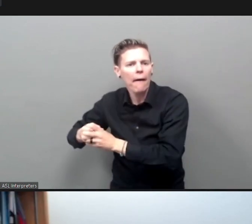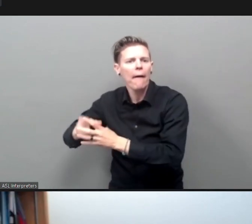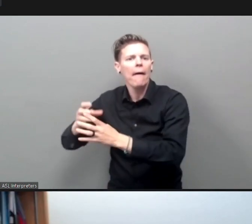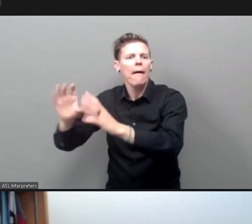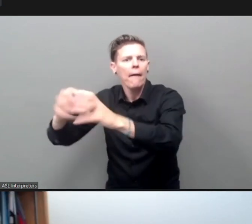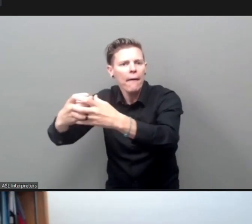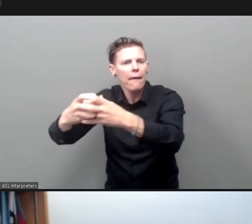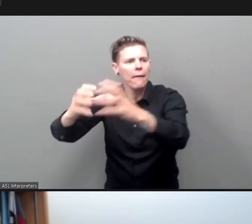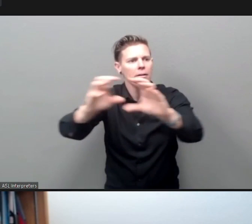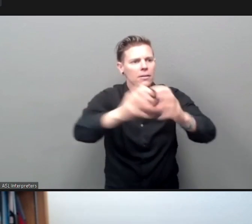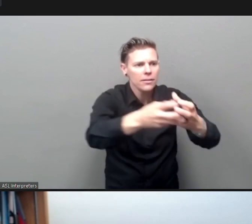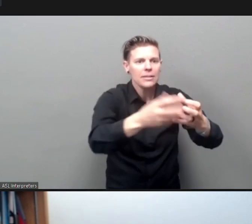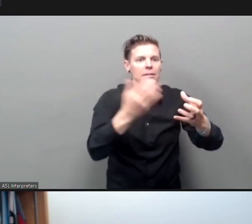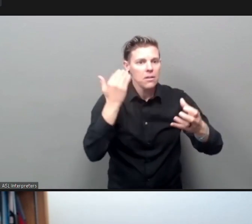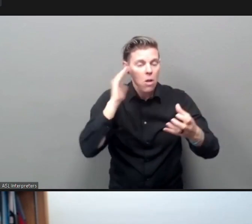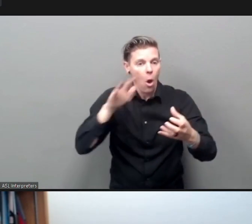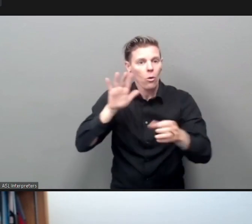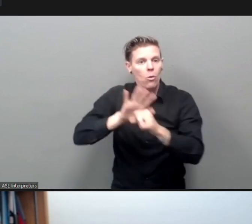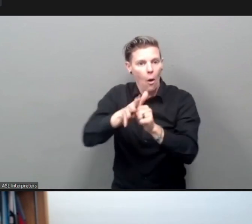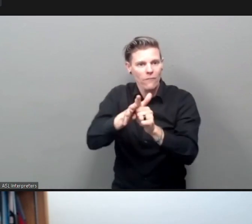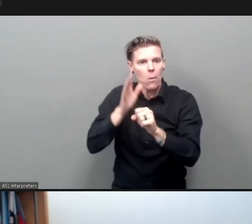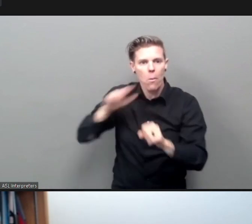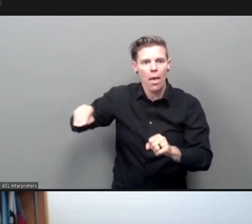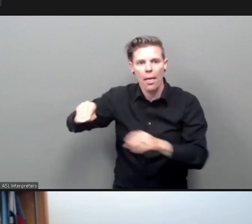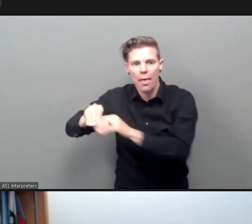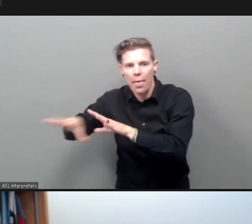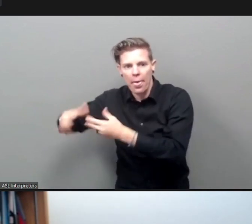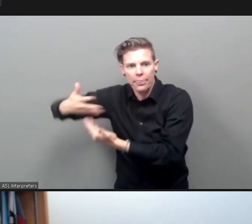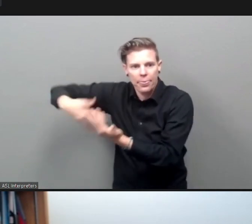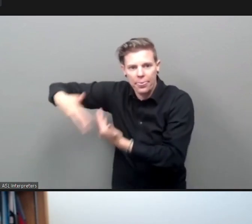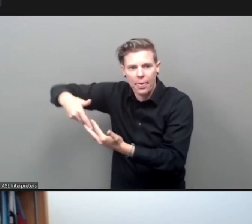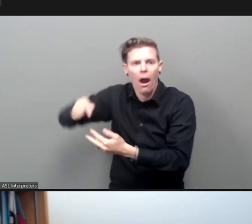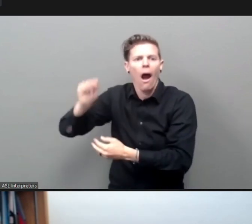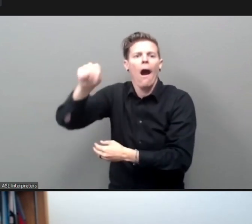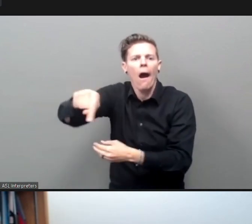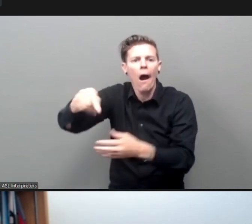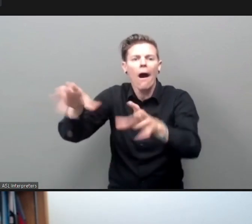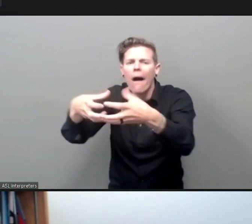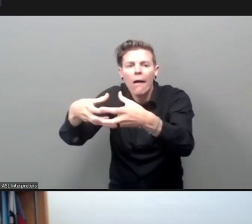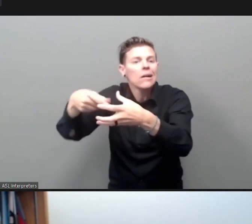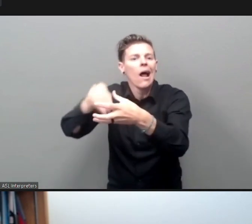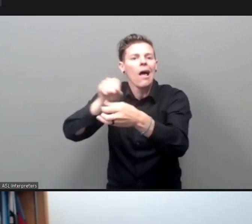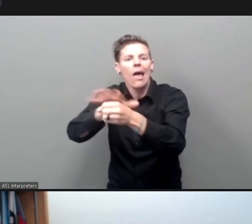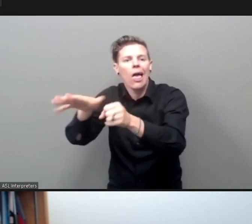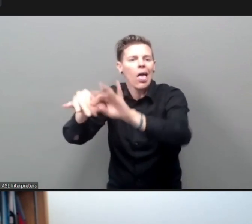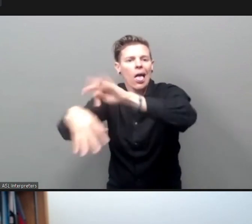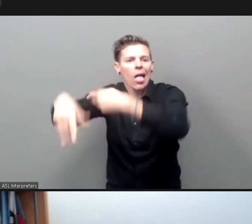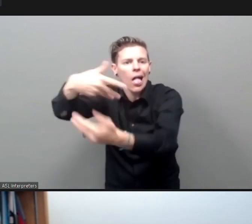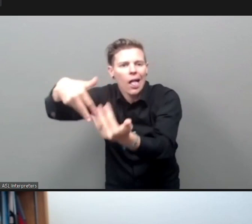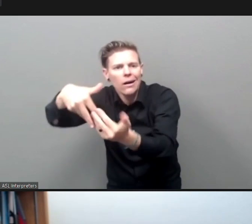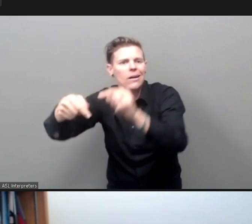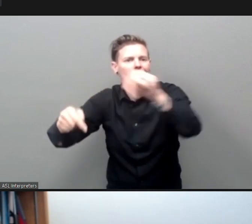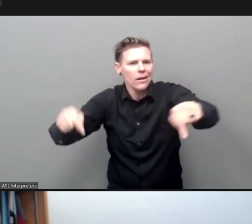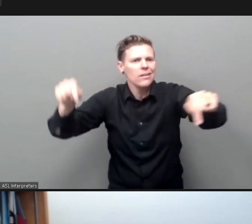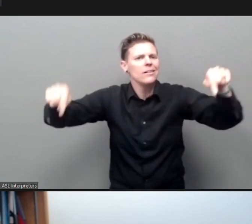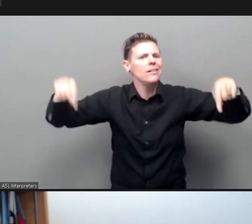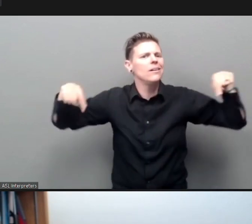aren't vaccinated. So I'm not sure what the number is, but the more is better, right?